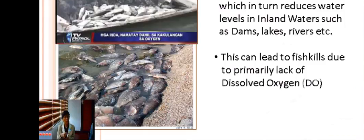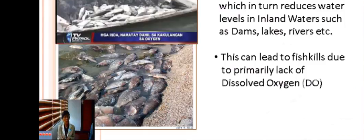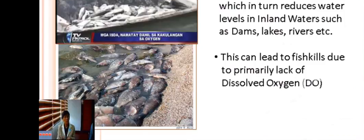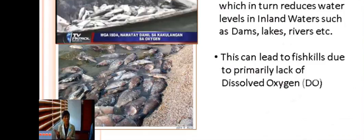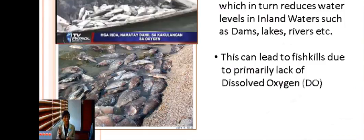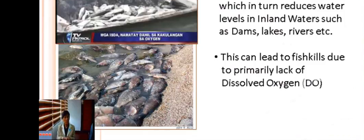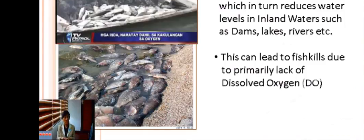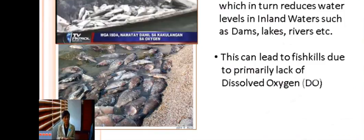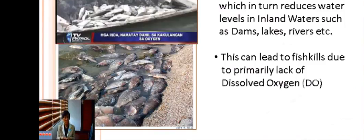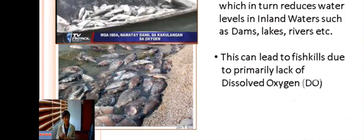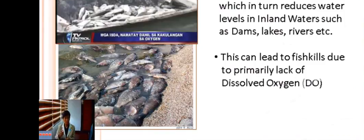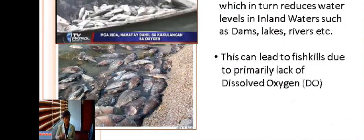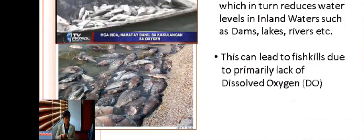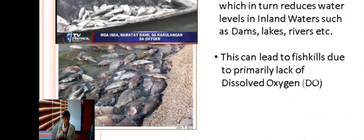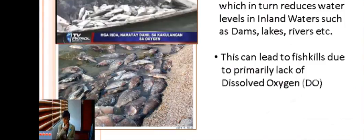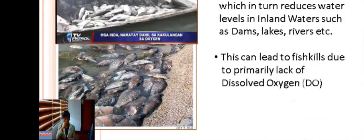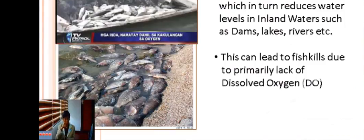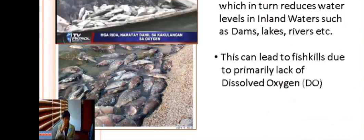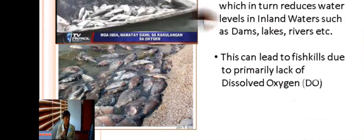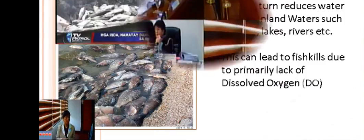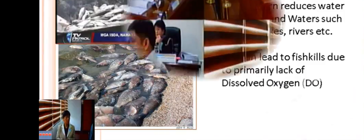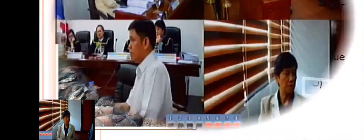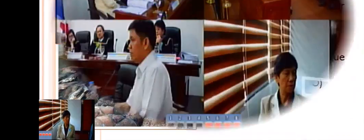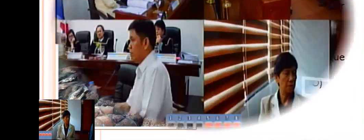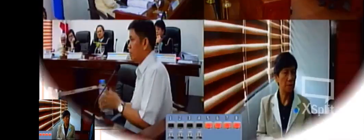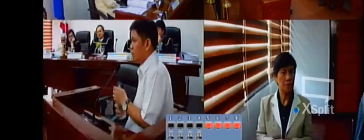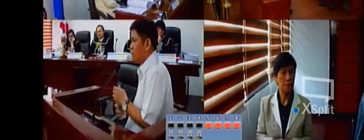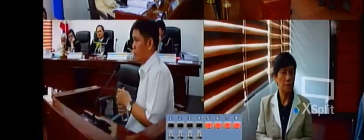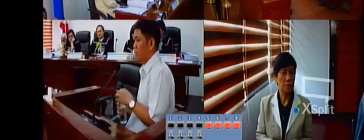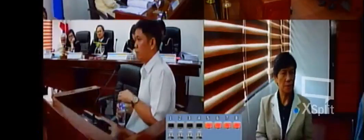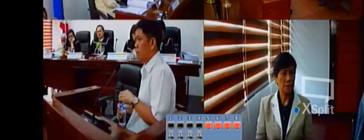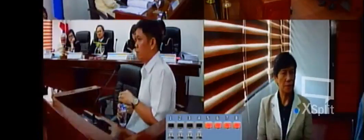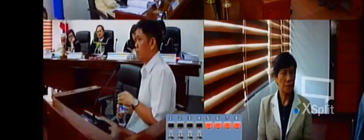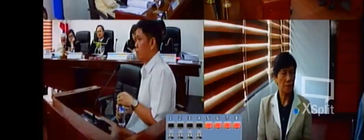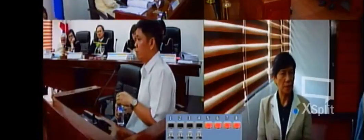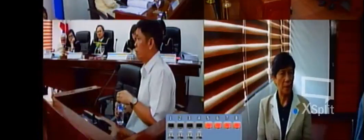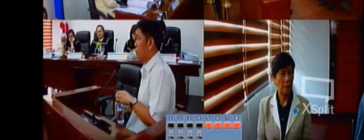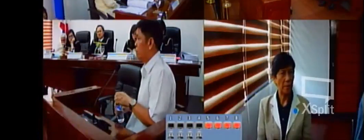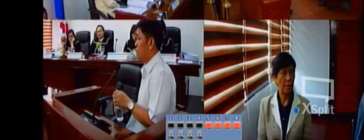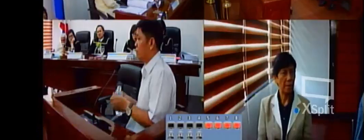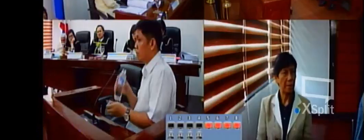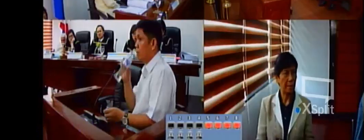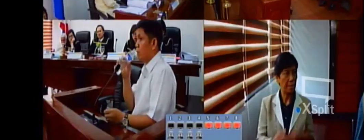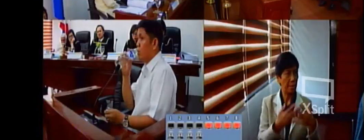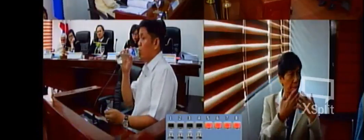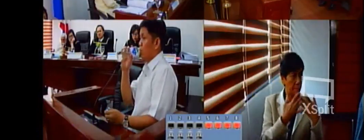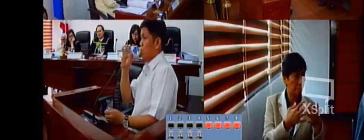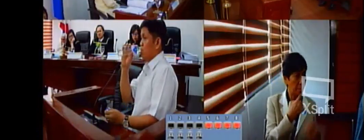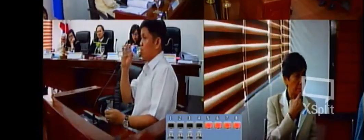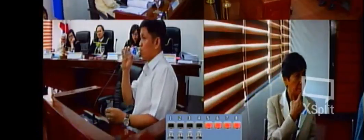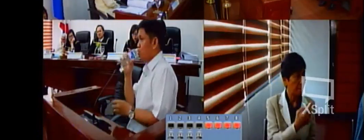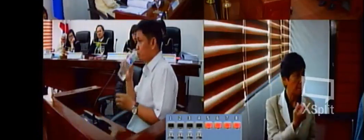So, thank you. You mentioned earlier that